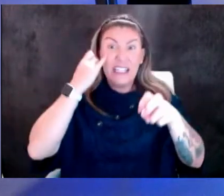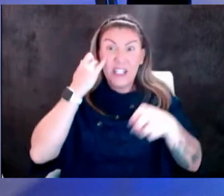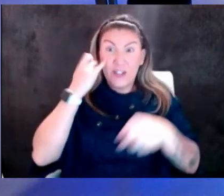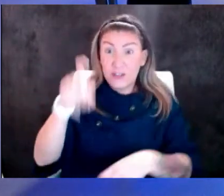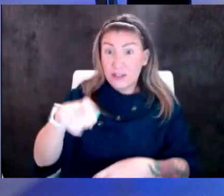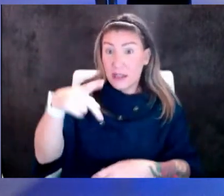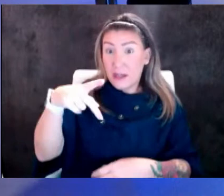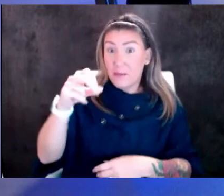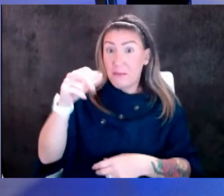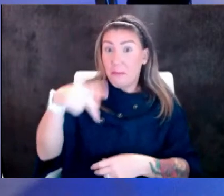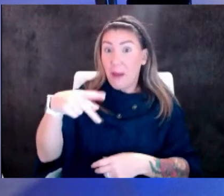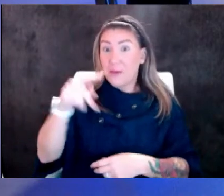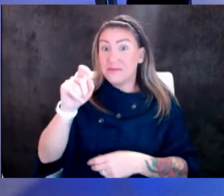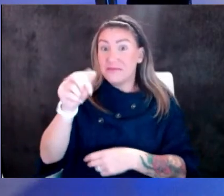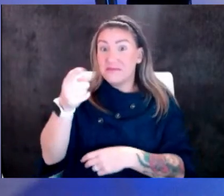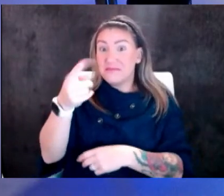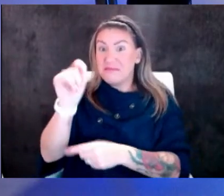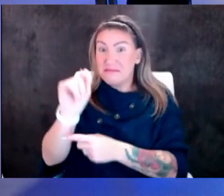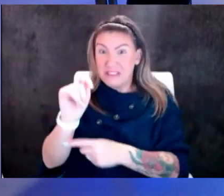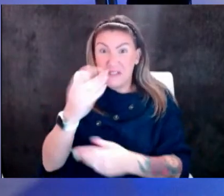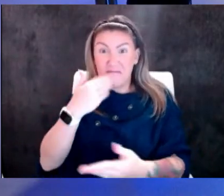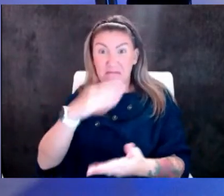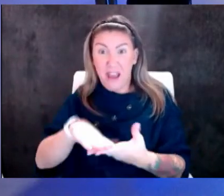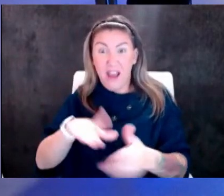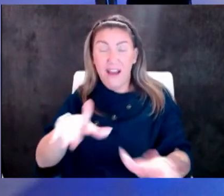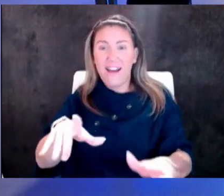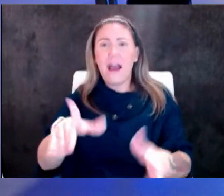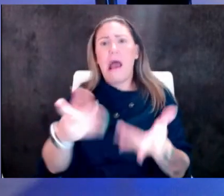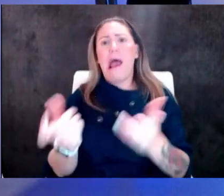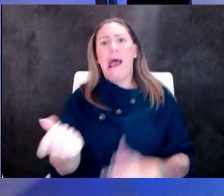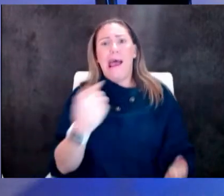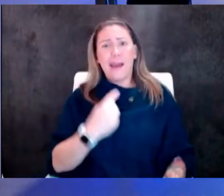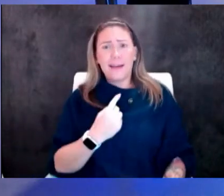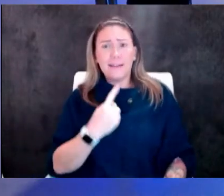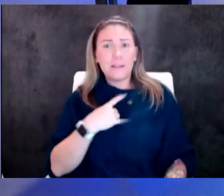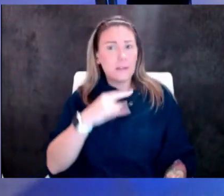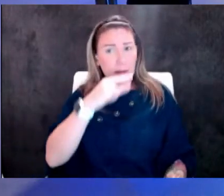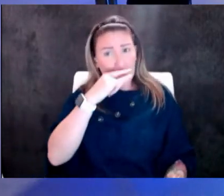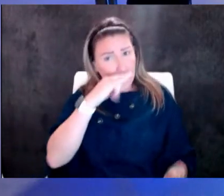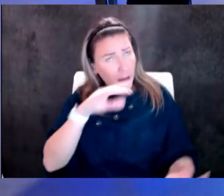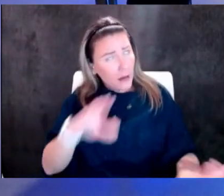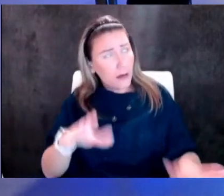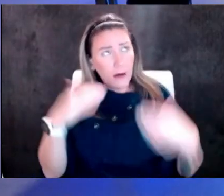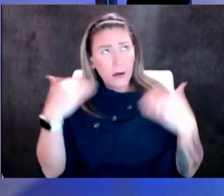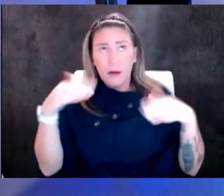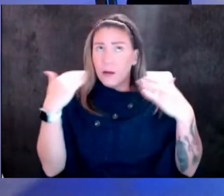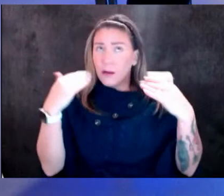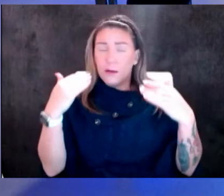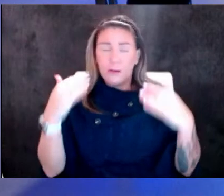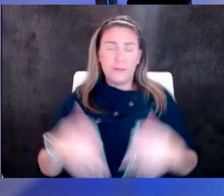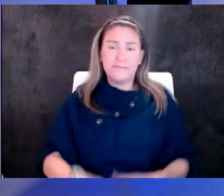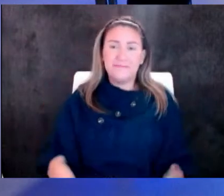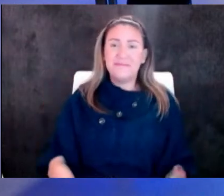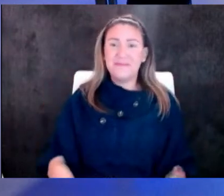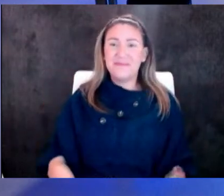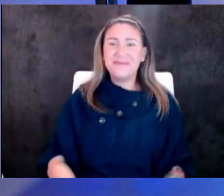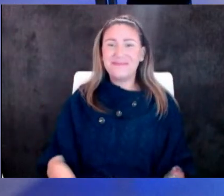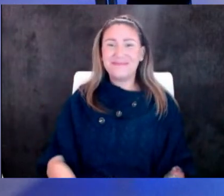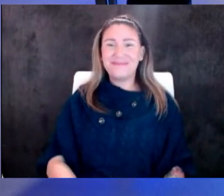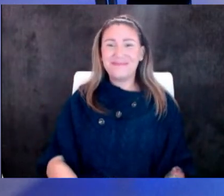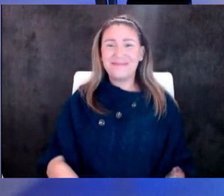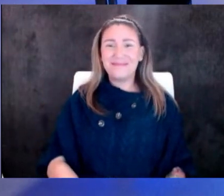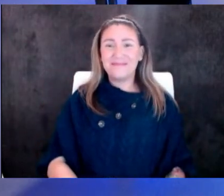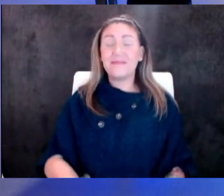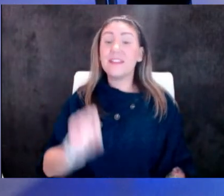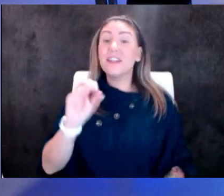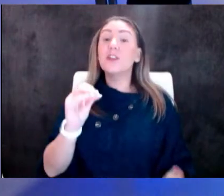Yeah, I got it. Yeah. But, Kids, they kill you. they do. So. All right, so we're going to switch gears a